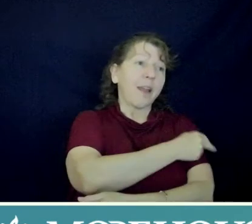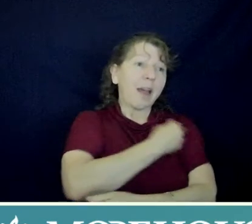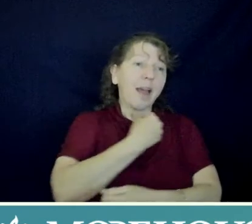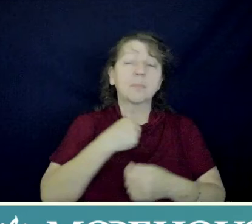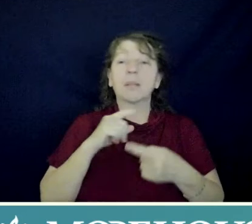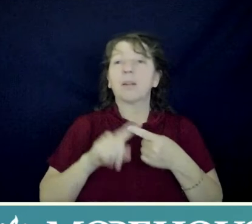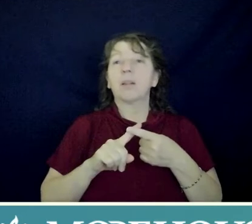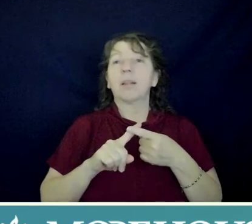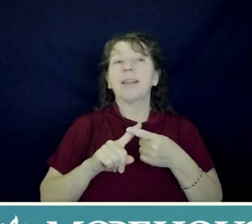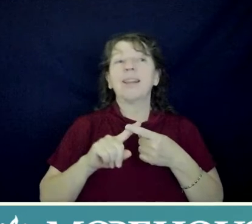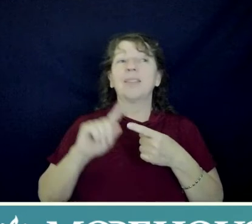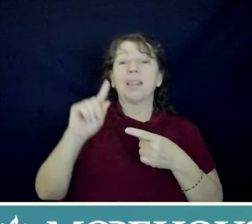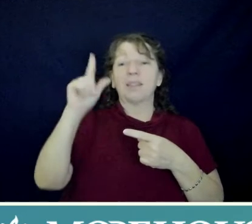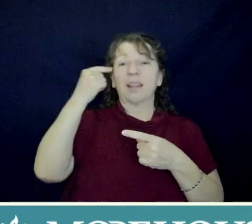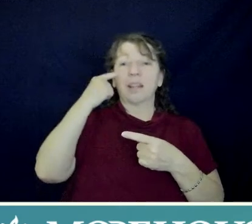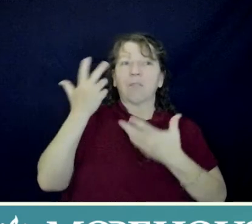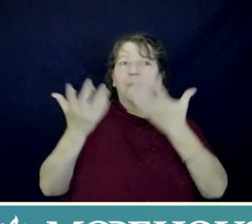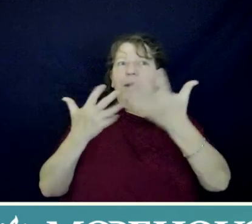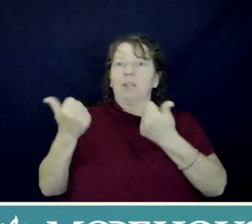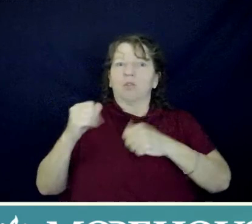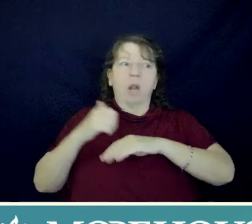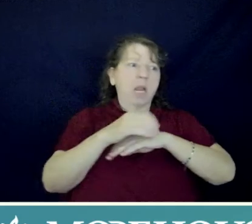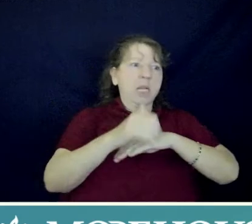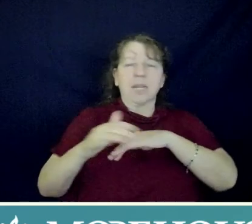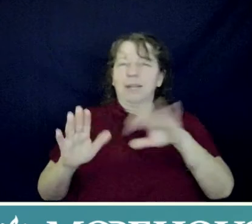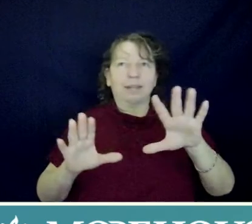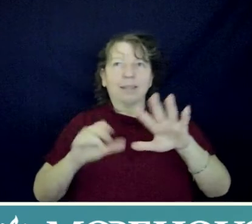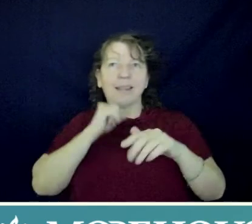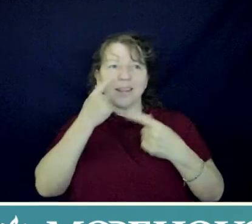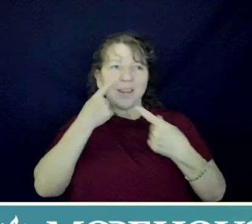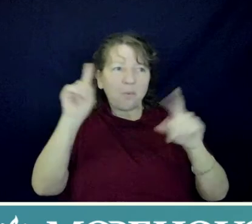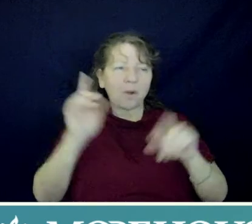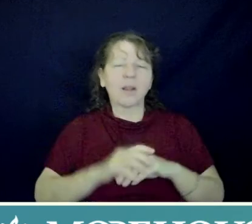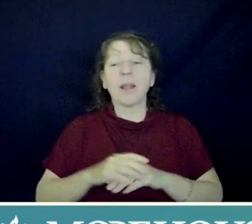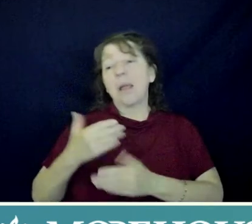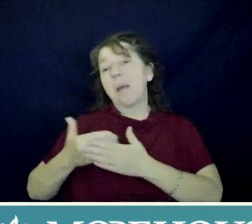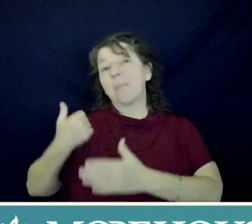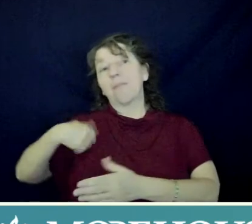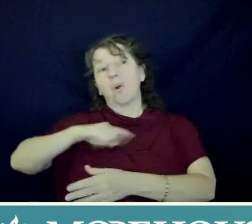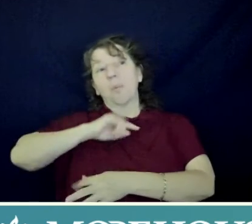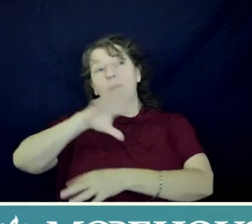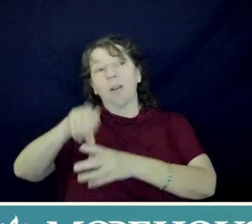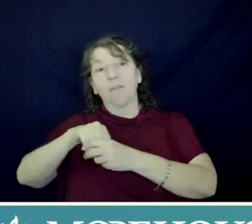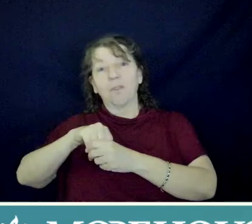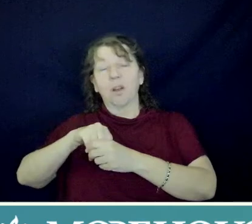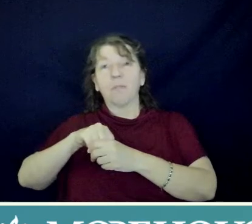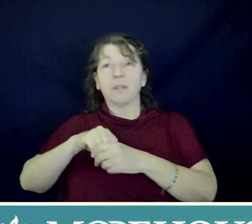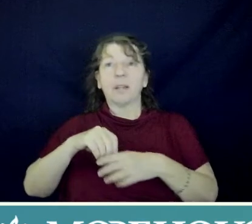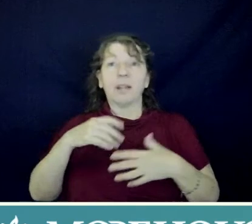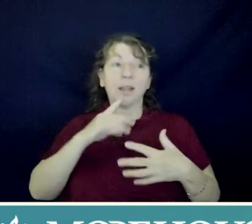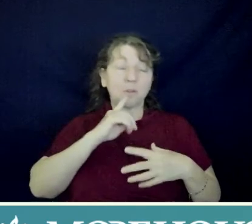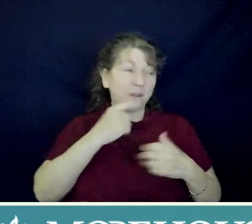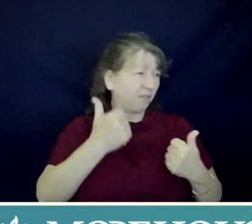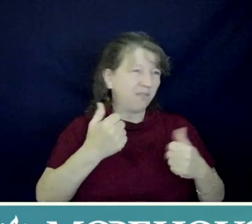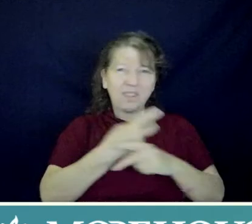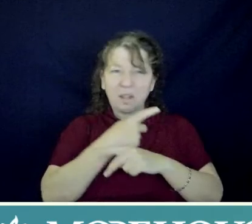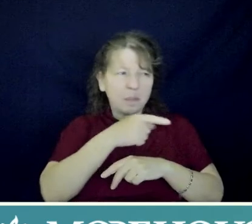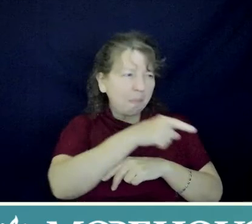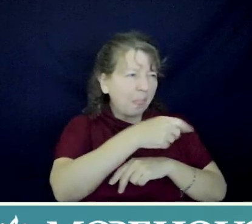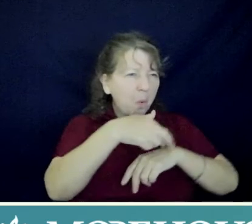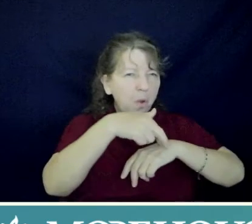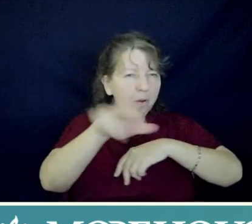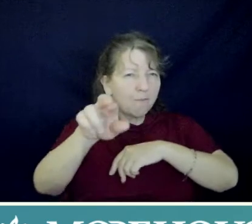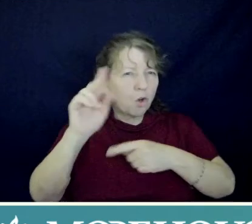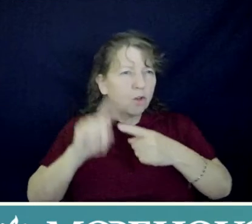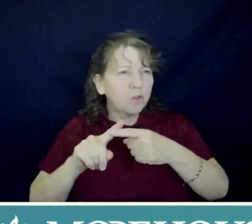Health. Prior to the Morehouse School of Medicine coming in, it was very difficult to track clients who have been referred to the university teaching